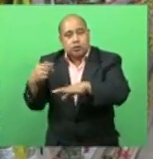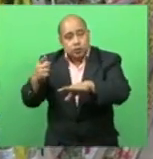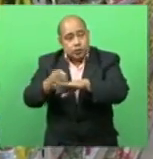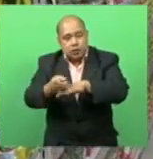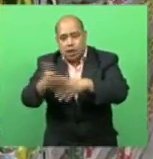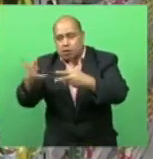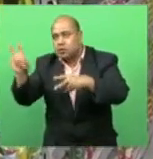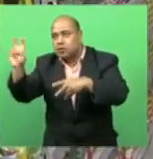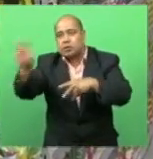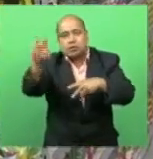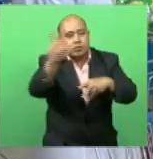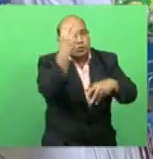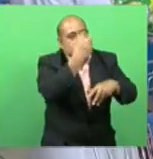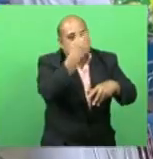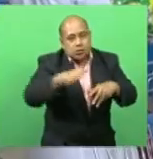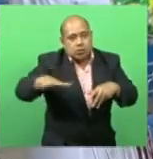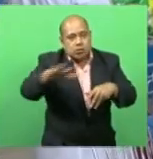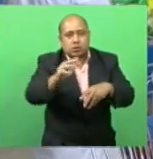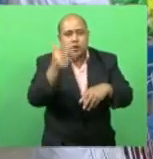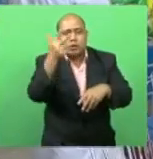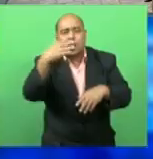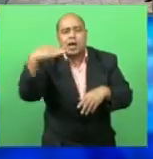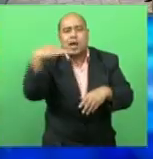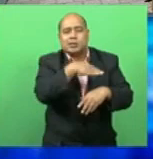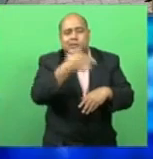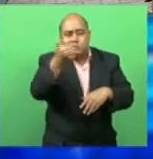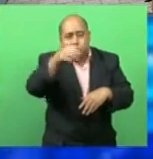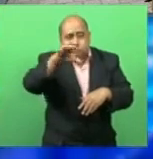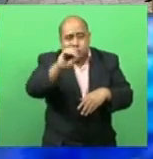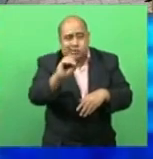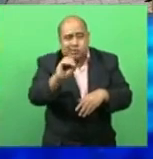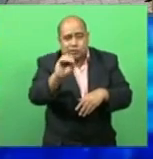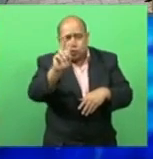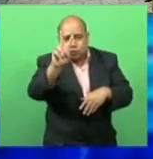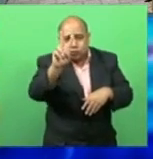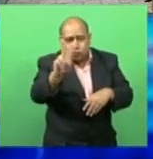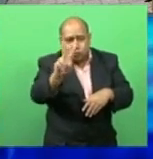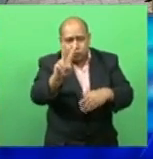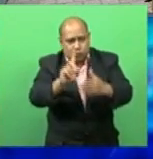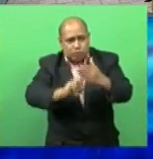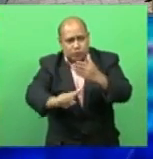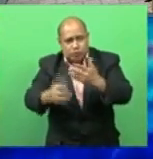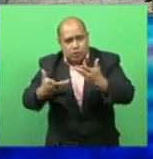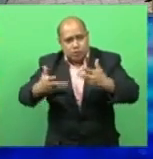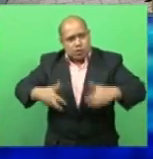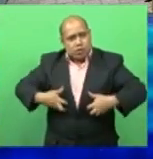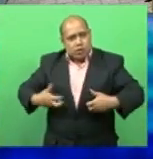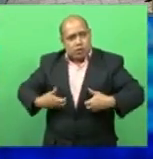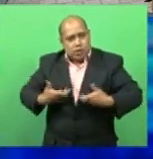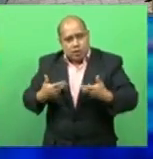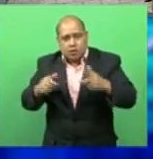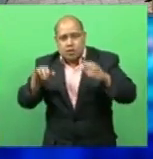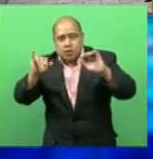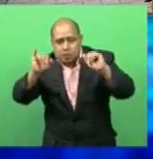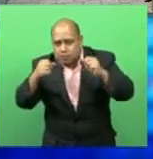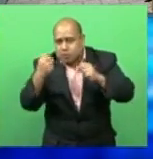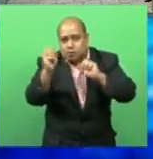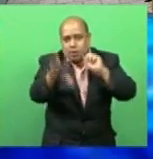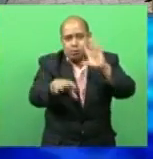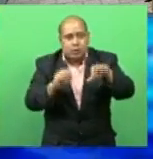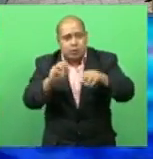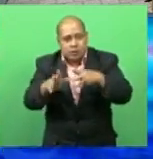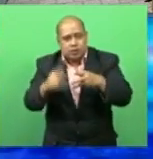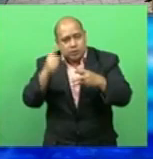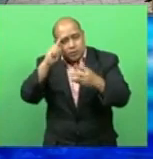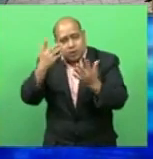inspections. 62 cases were filed for enforcement. As countries begin to consider how to lift lockdown restrictions, many will be